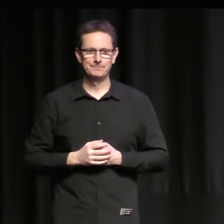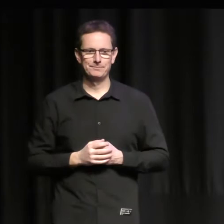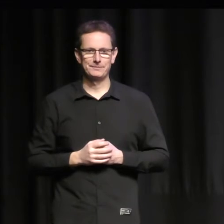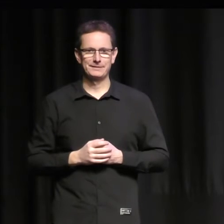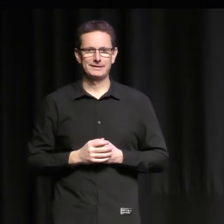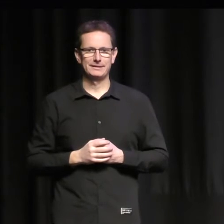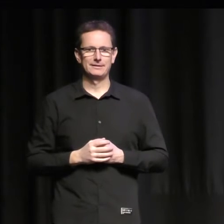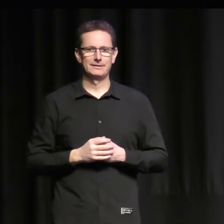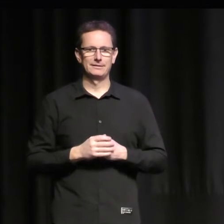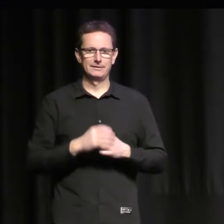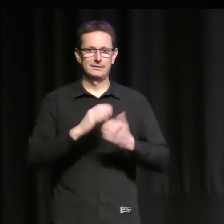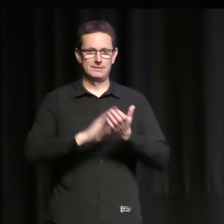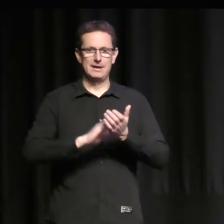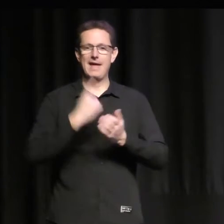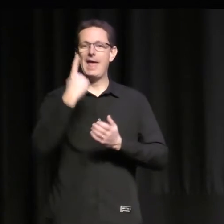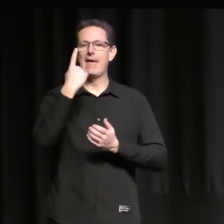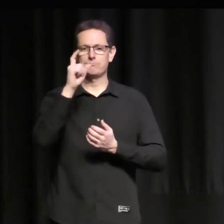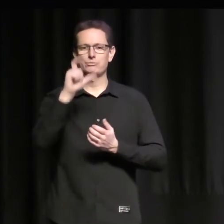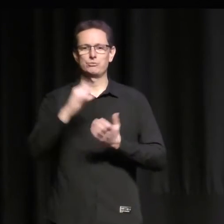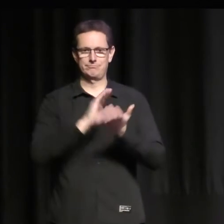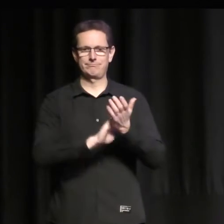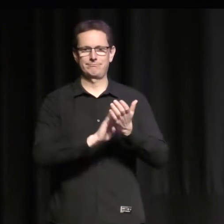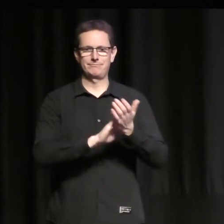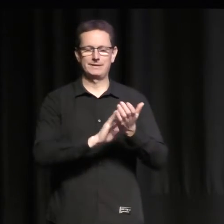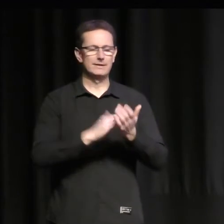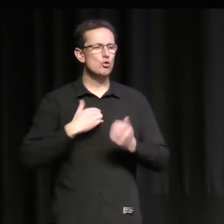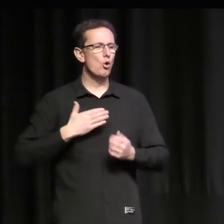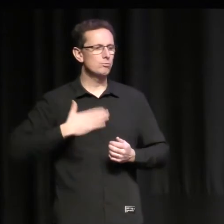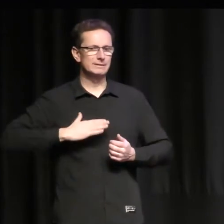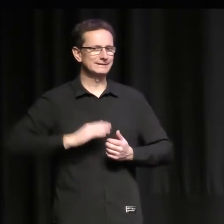I hope that's not an applause for Donald Trump.